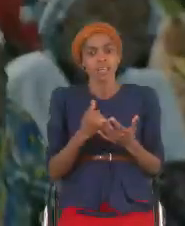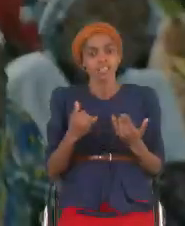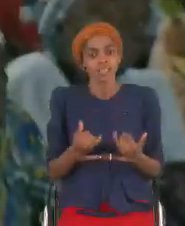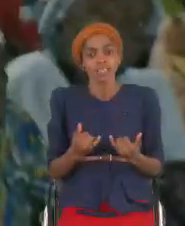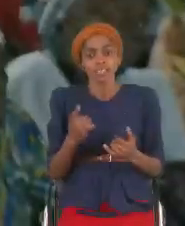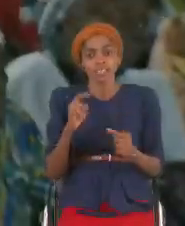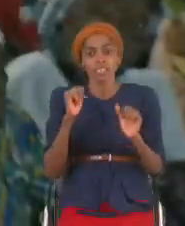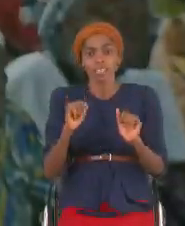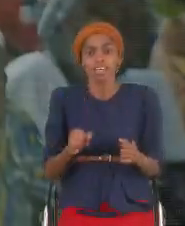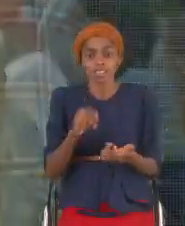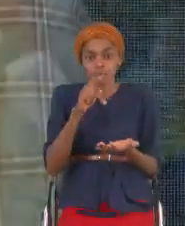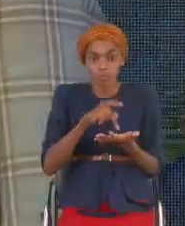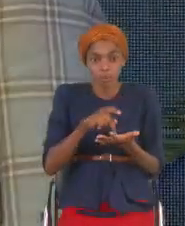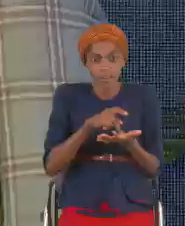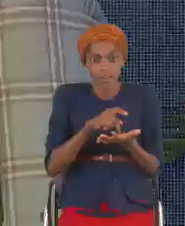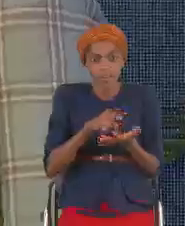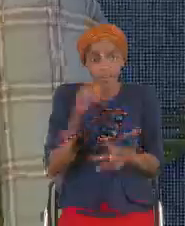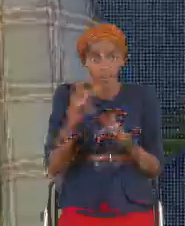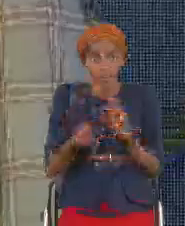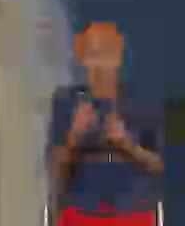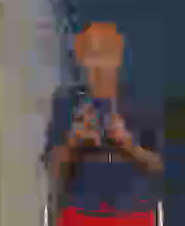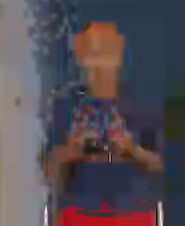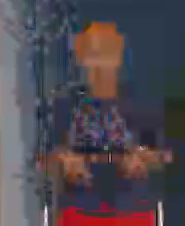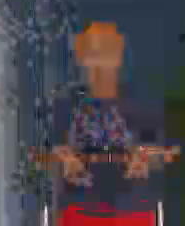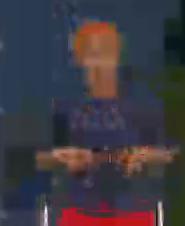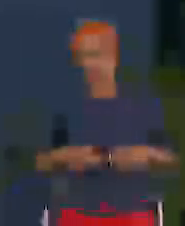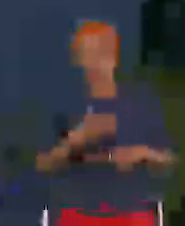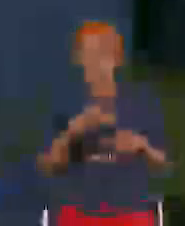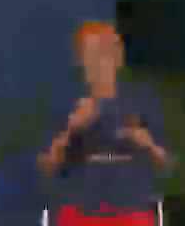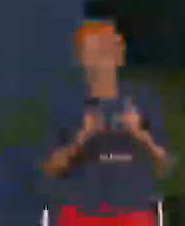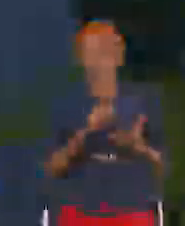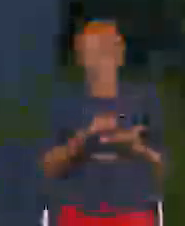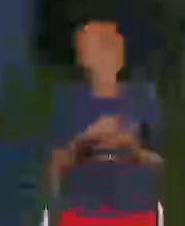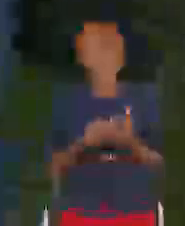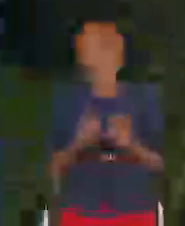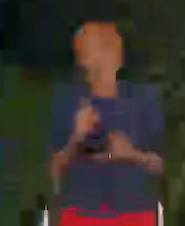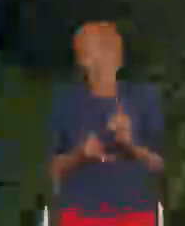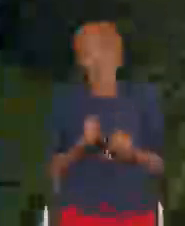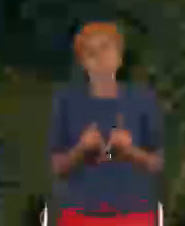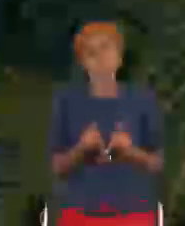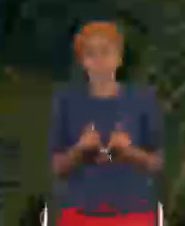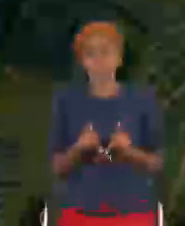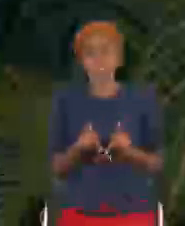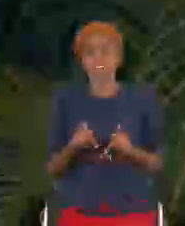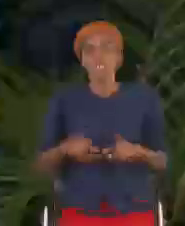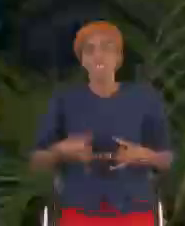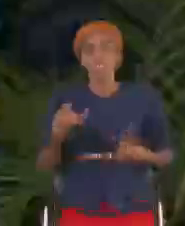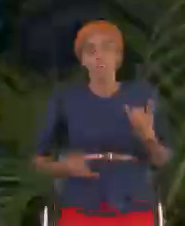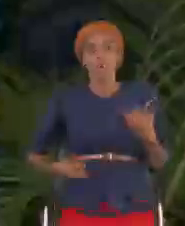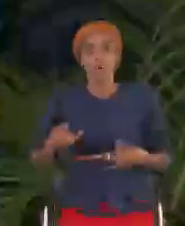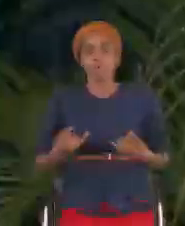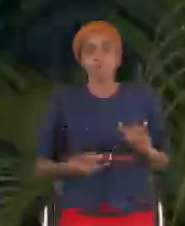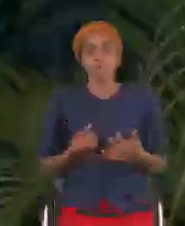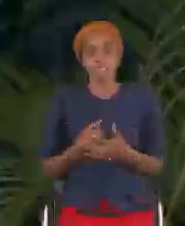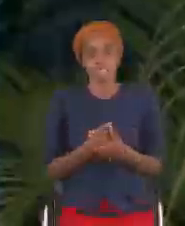can poison people's feeling and people's heart and people's joy and people's progress, and